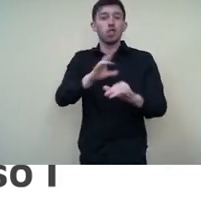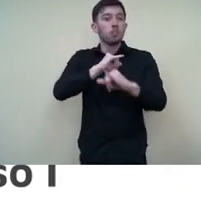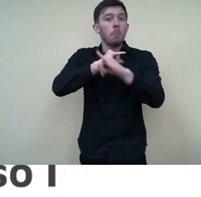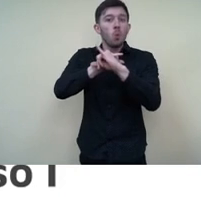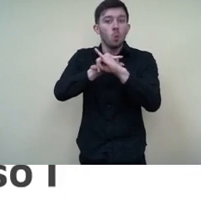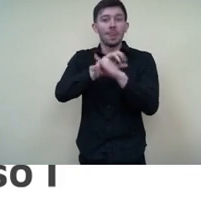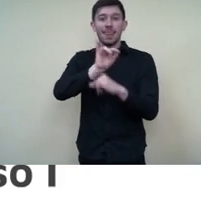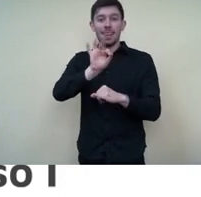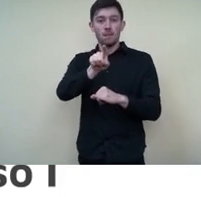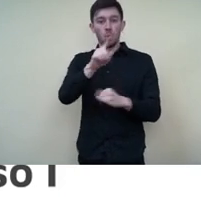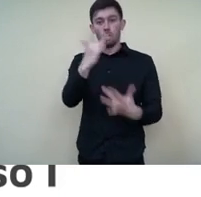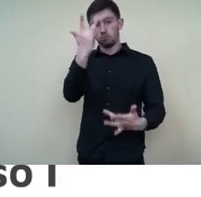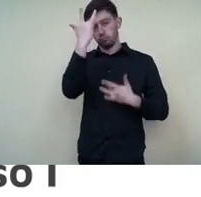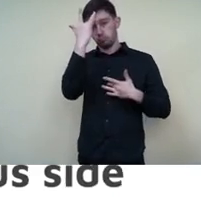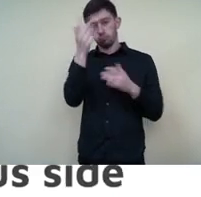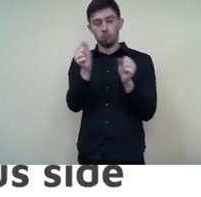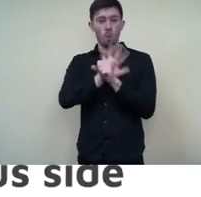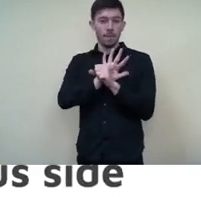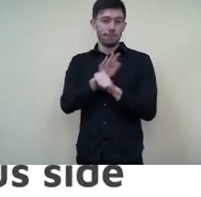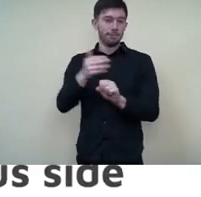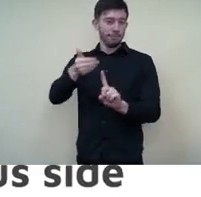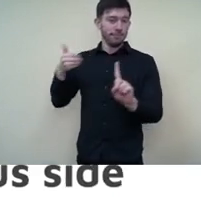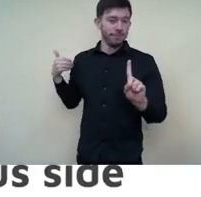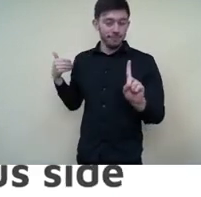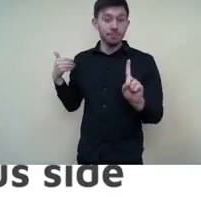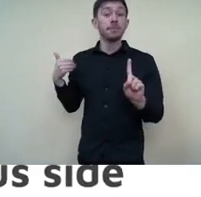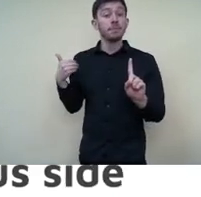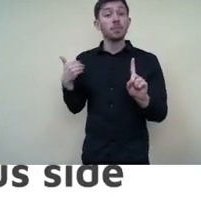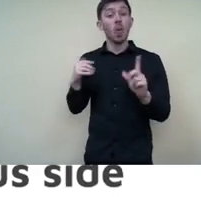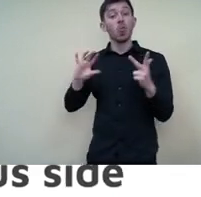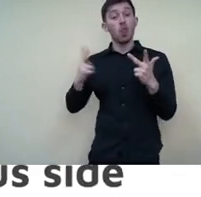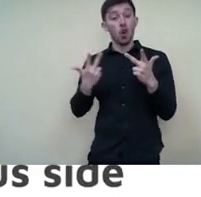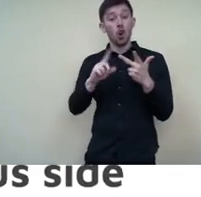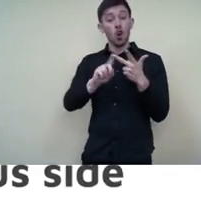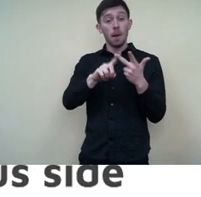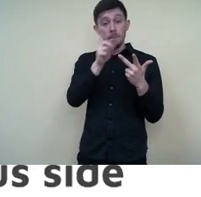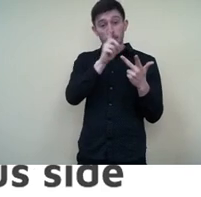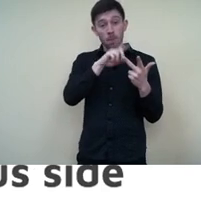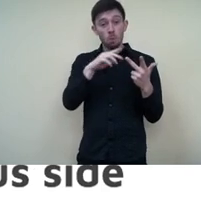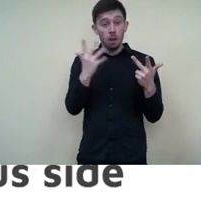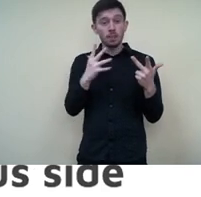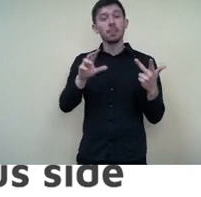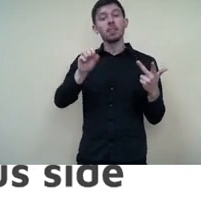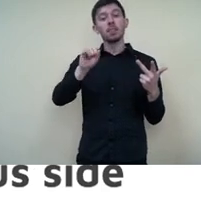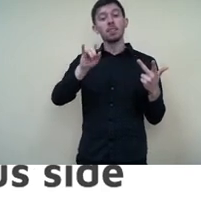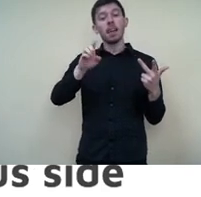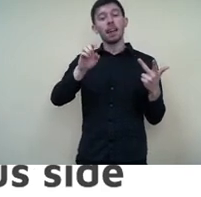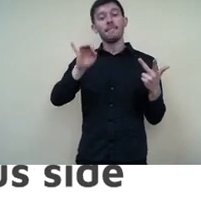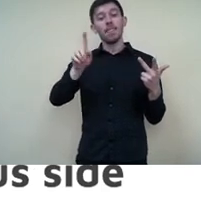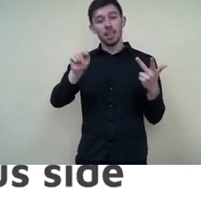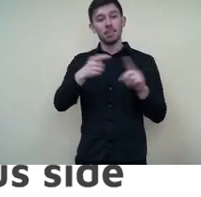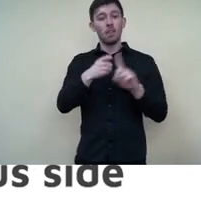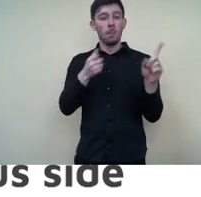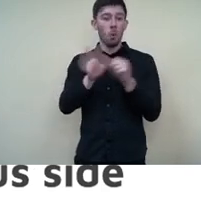COVID. So the third myth that I'm really excited about getting into are the side effects of COVID-19, because I